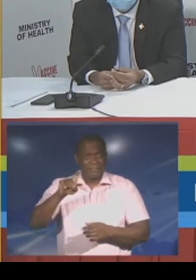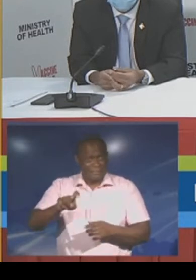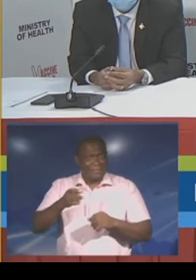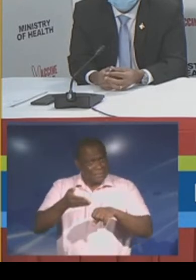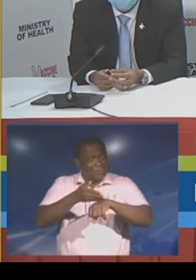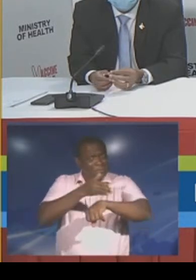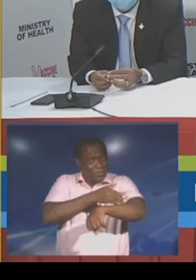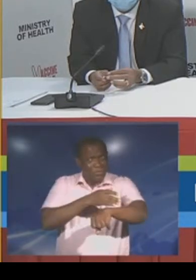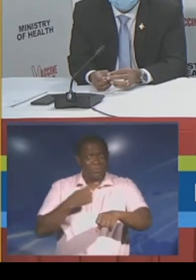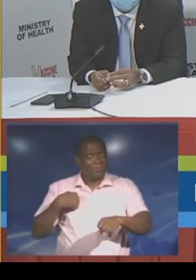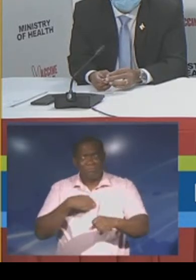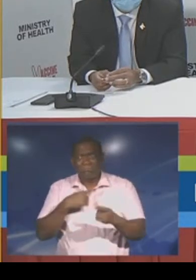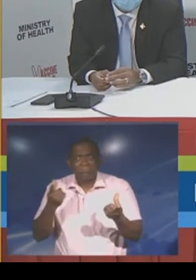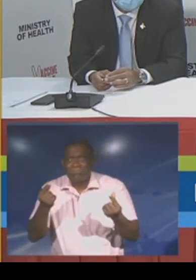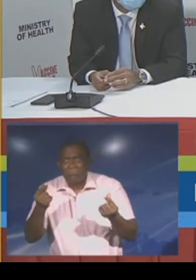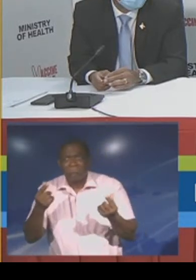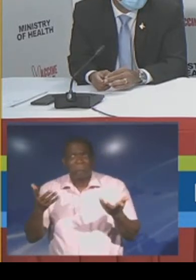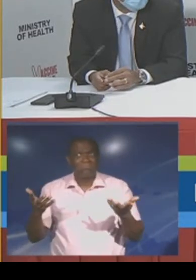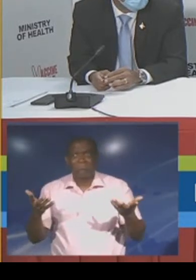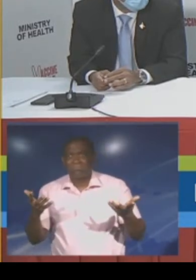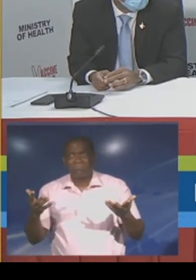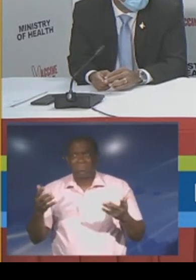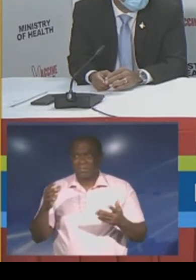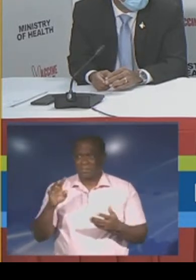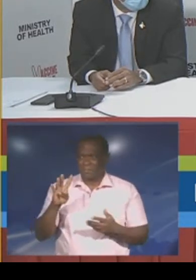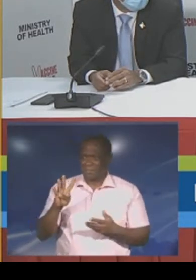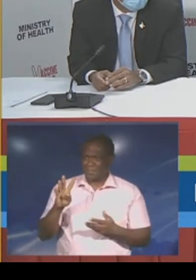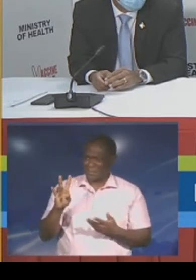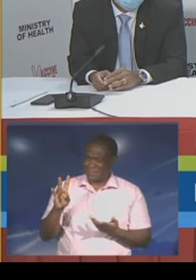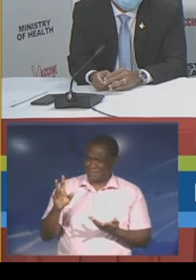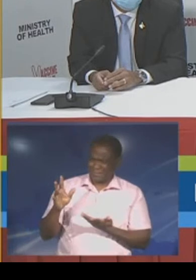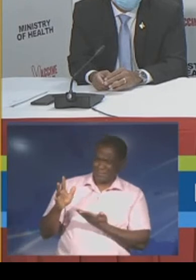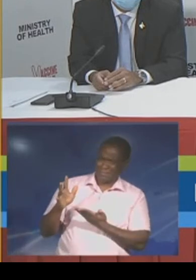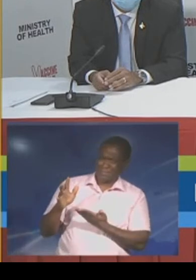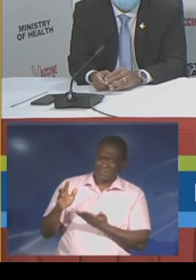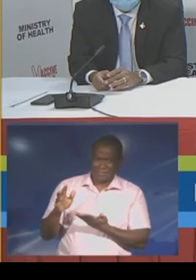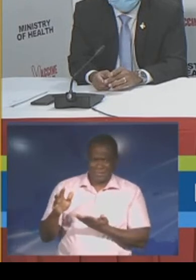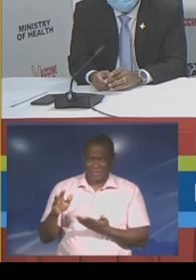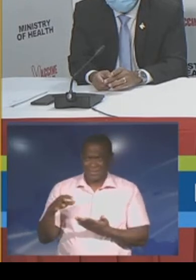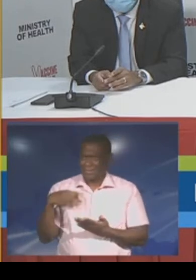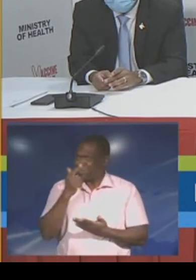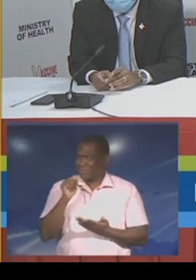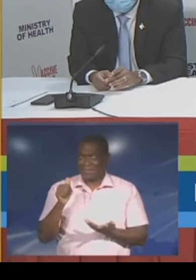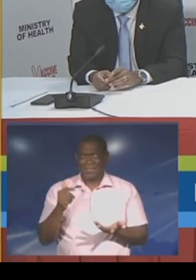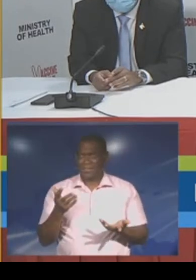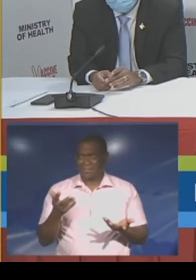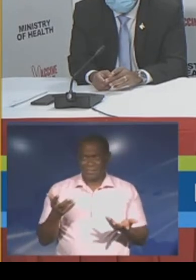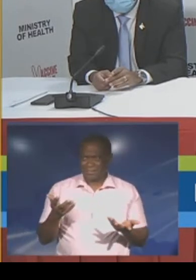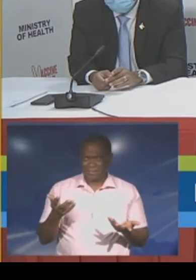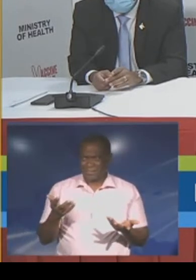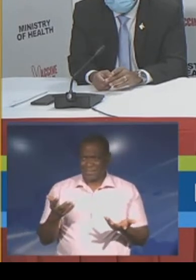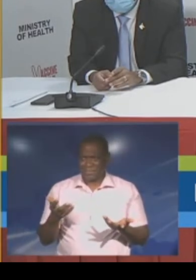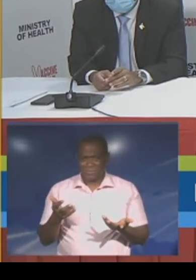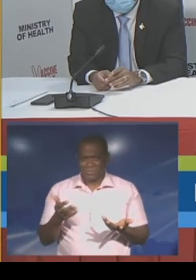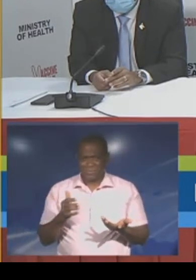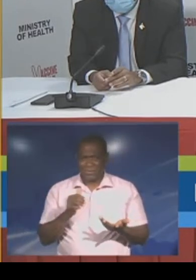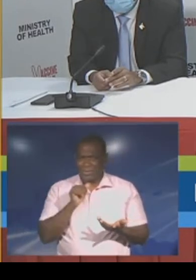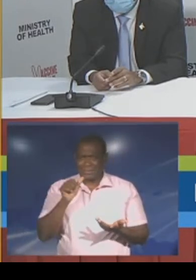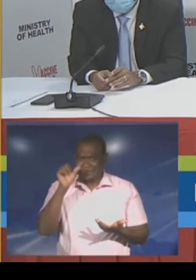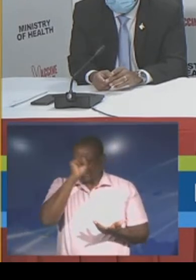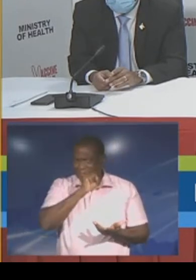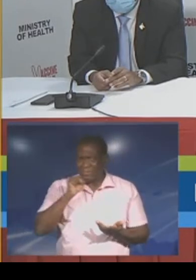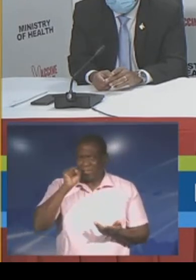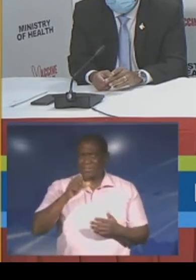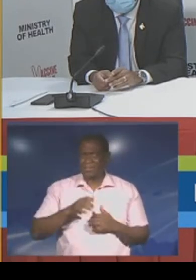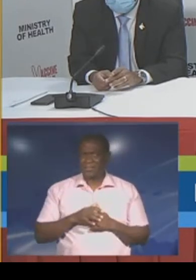47 first doses a day kind of seems practically negligible compared to what we've been doing before.